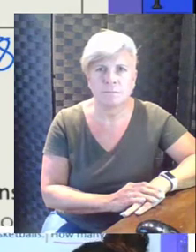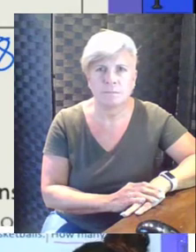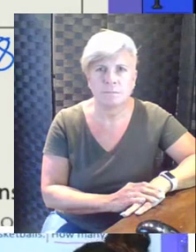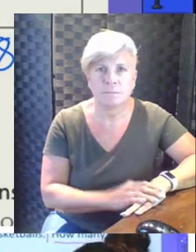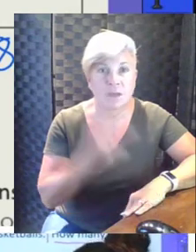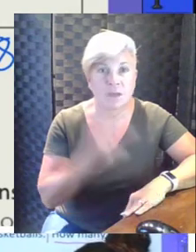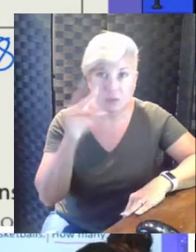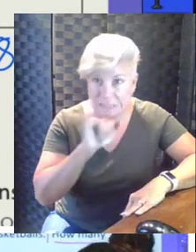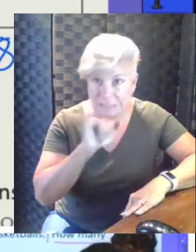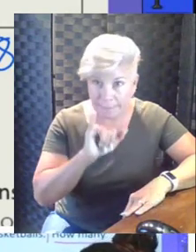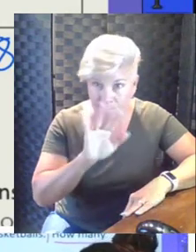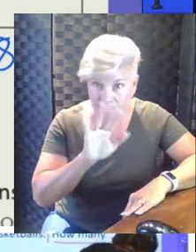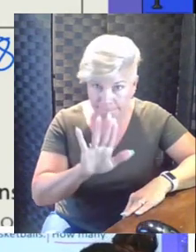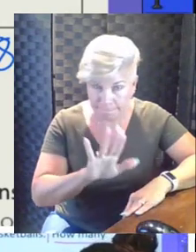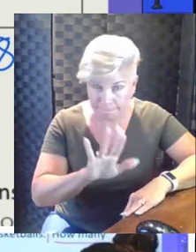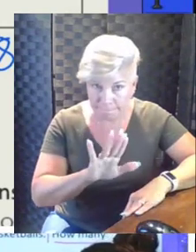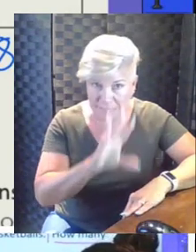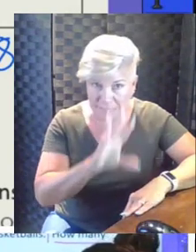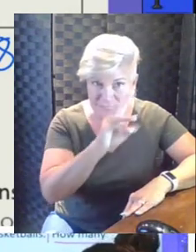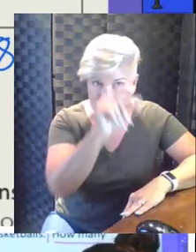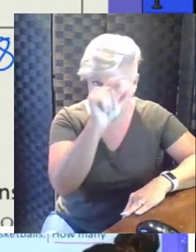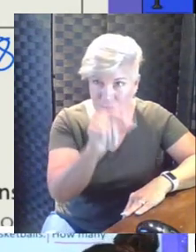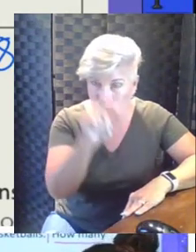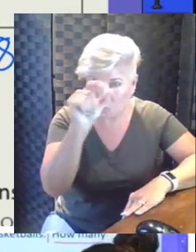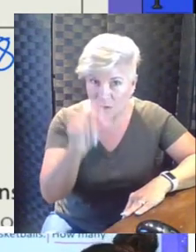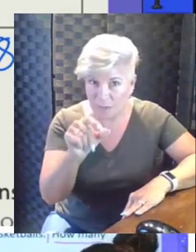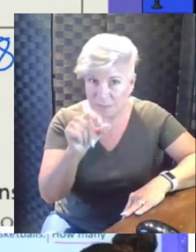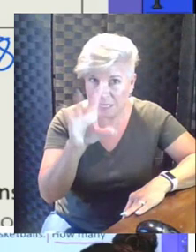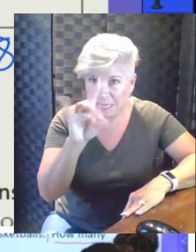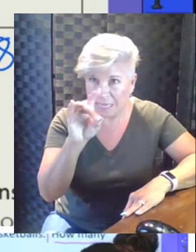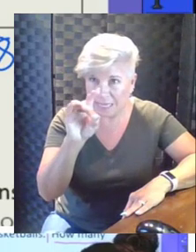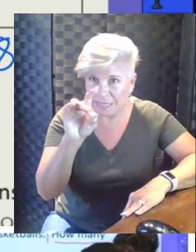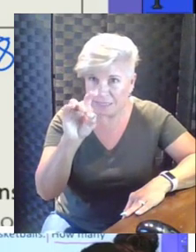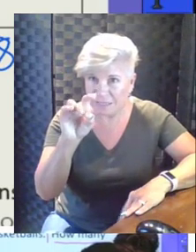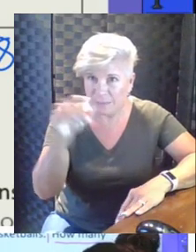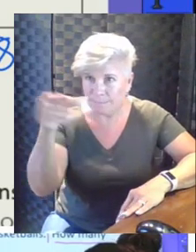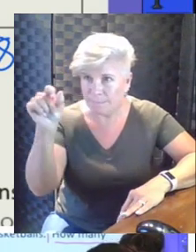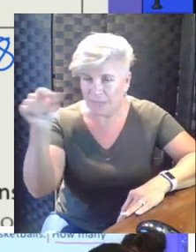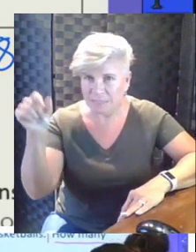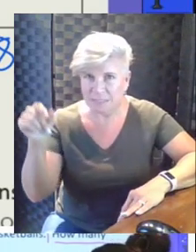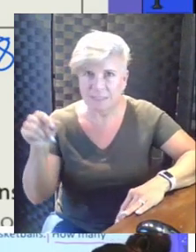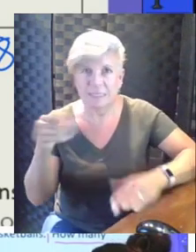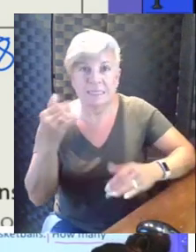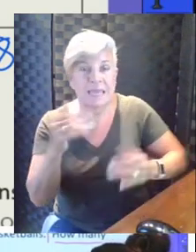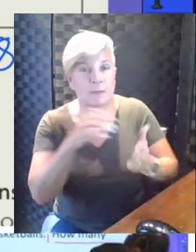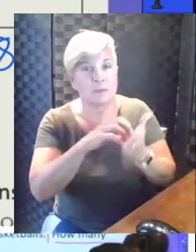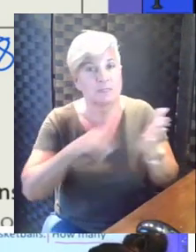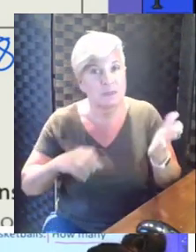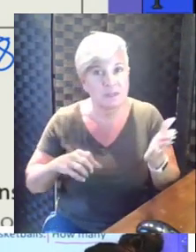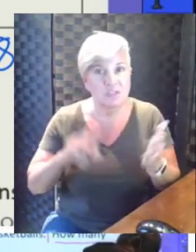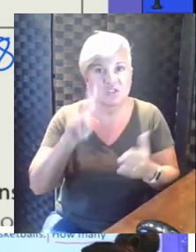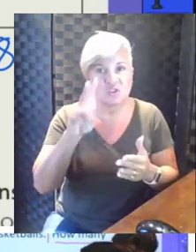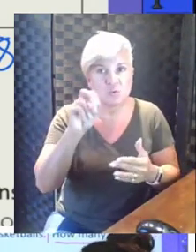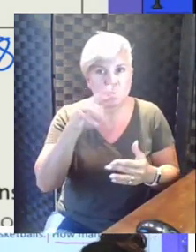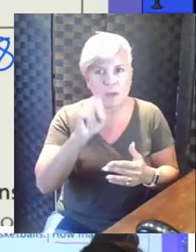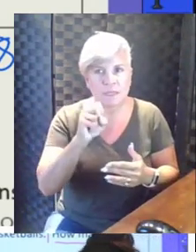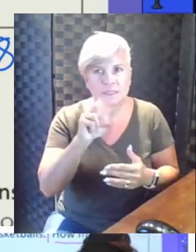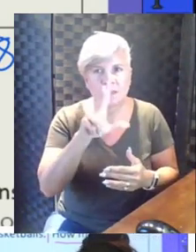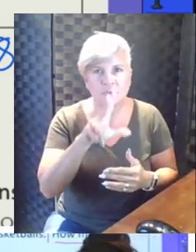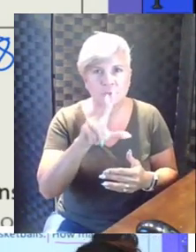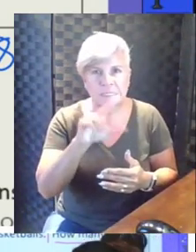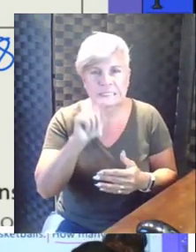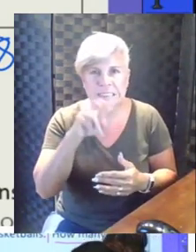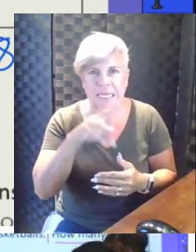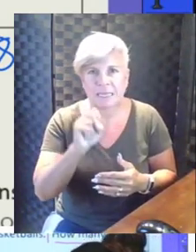Did it look like that? 6 rods, 8 units. Now we need to take away 2 ones and 3